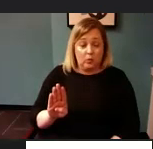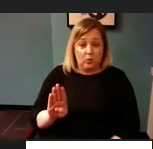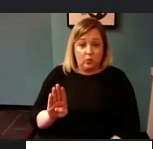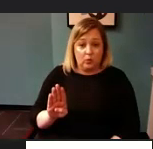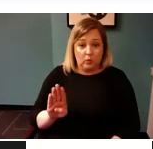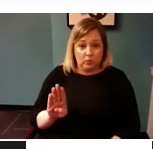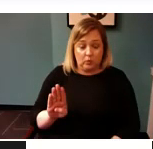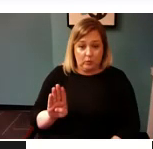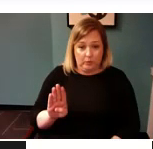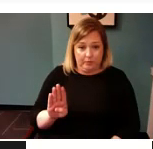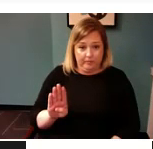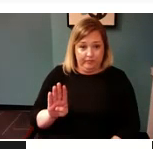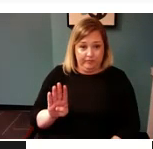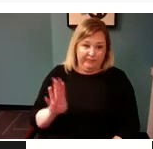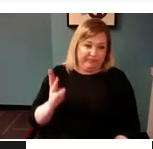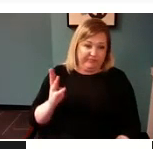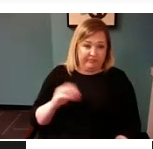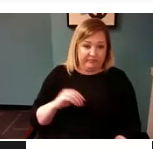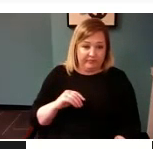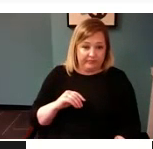give me one second.